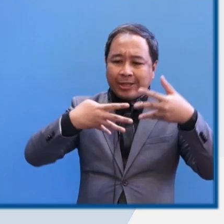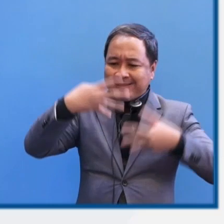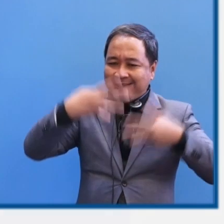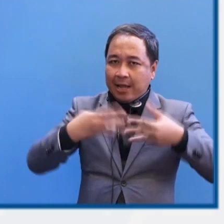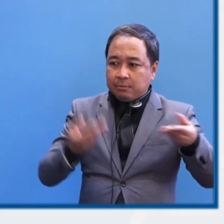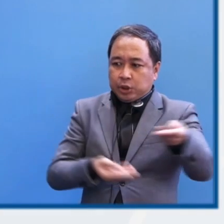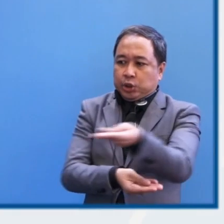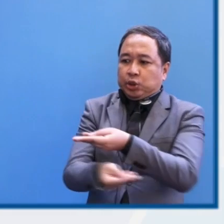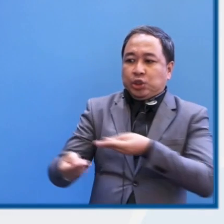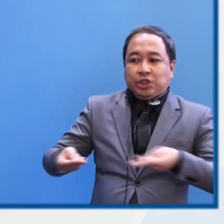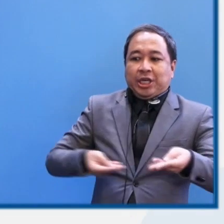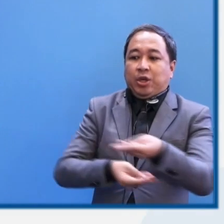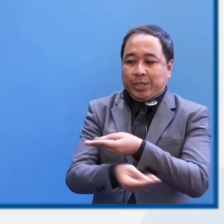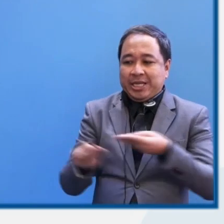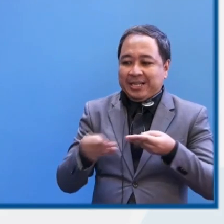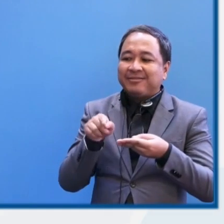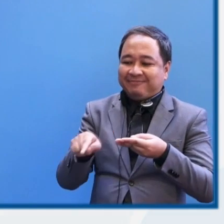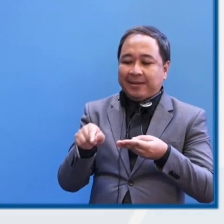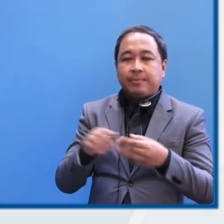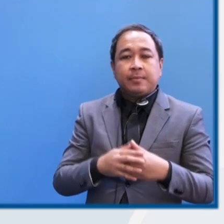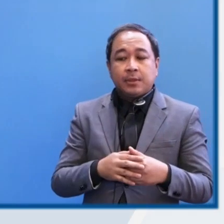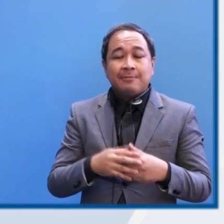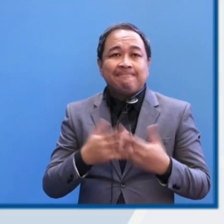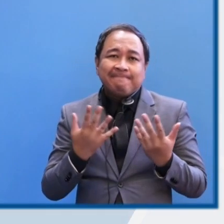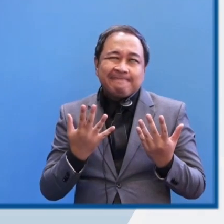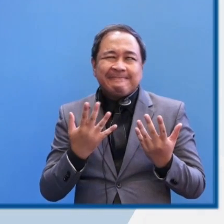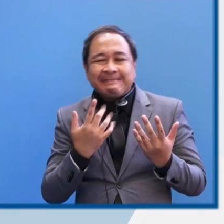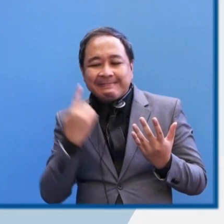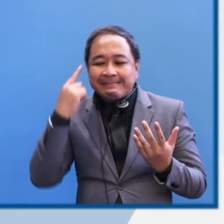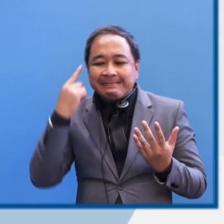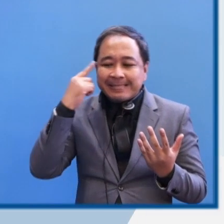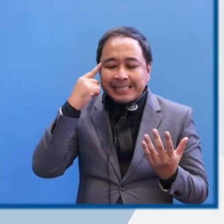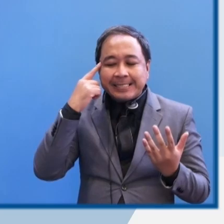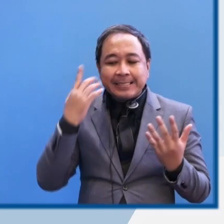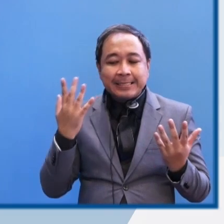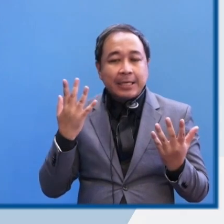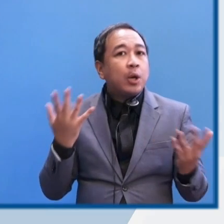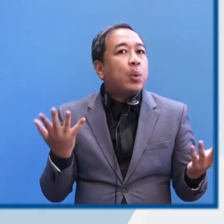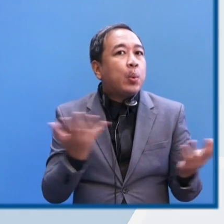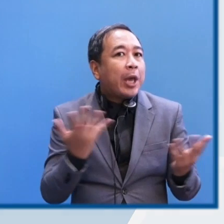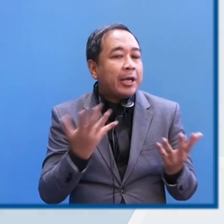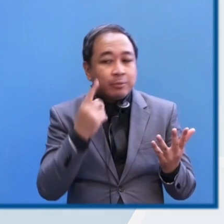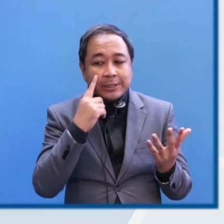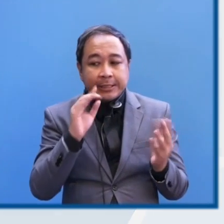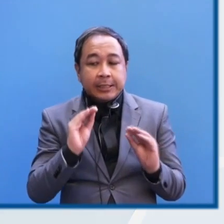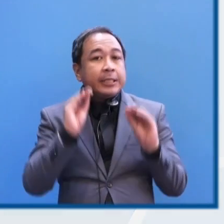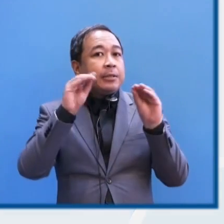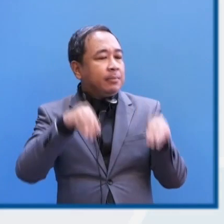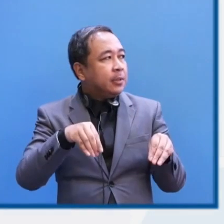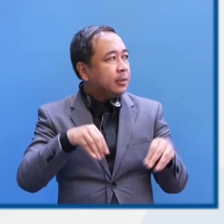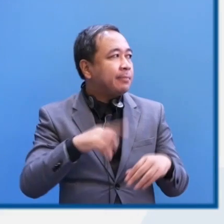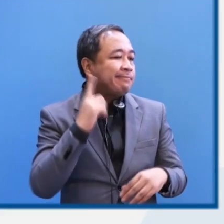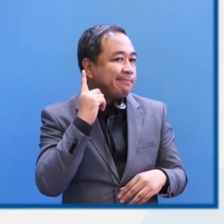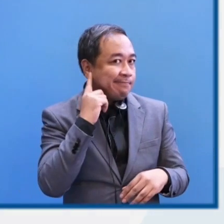I think there we are not where we should be. So data integration did not